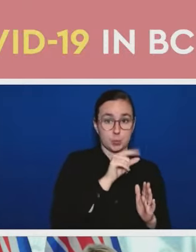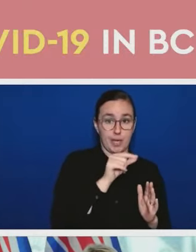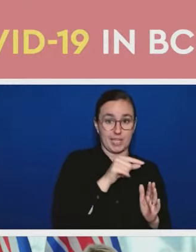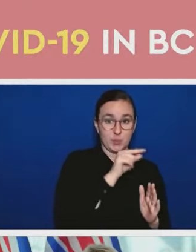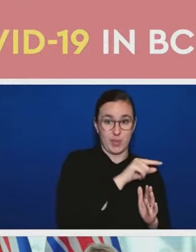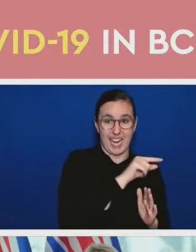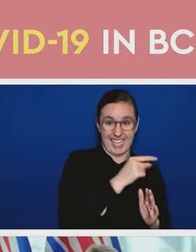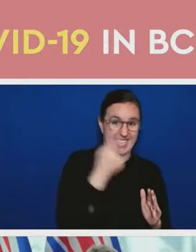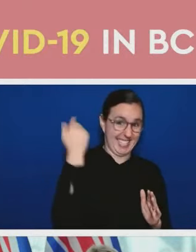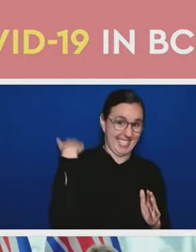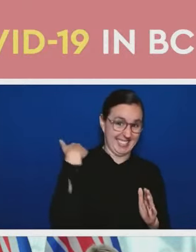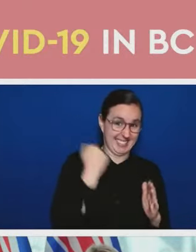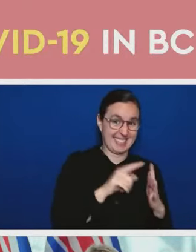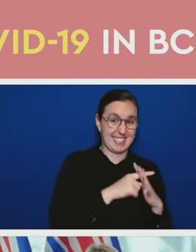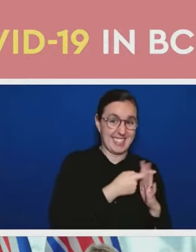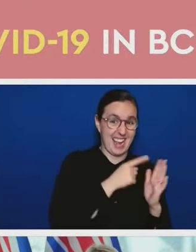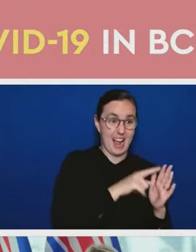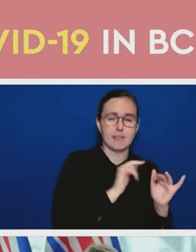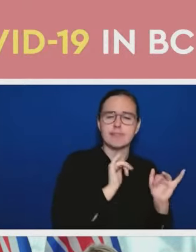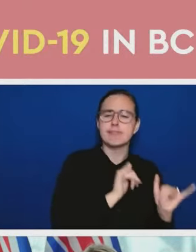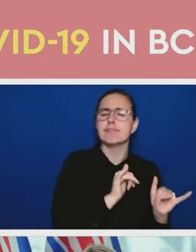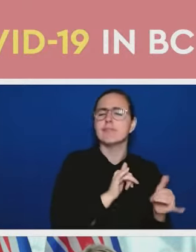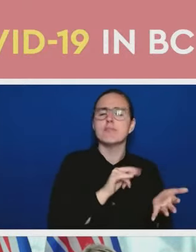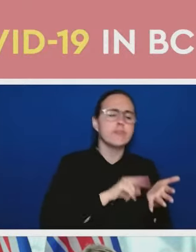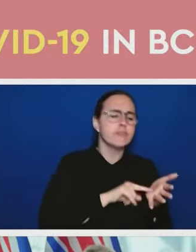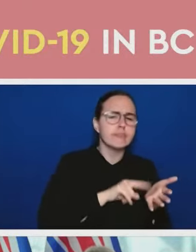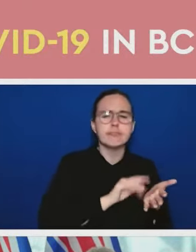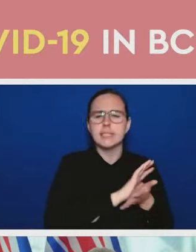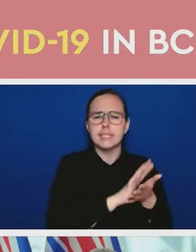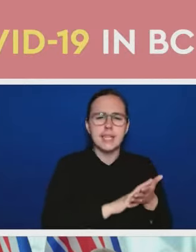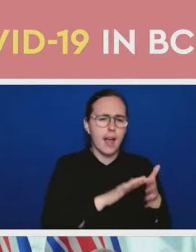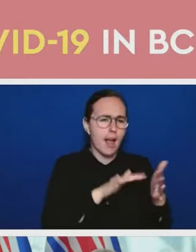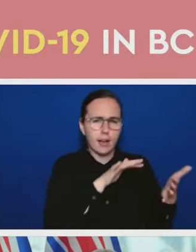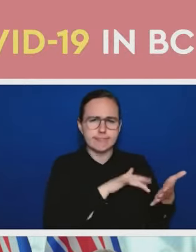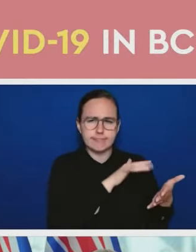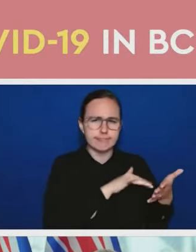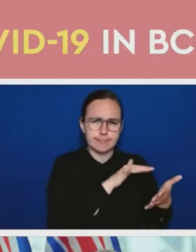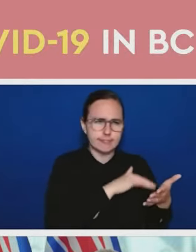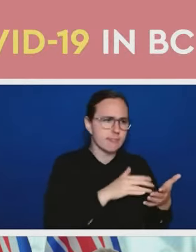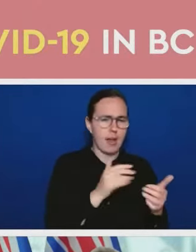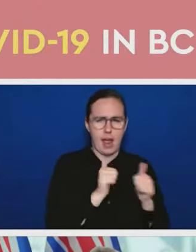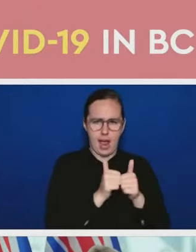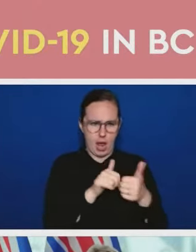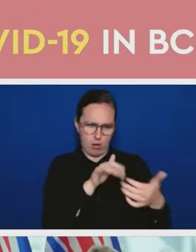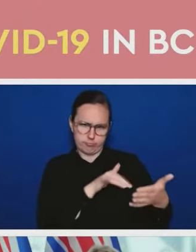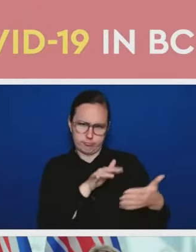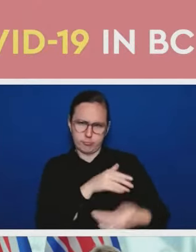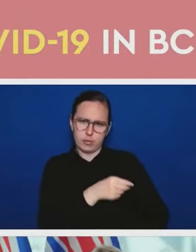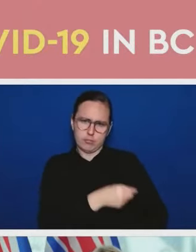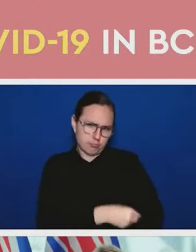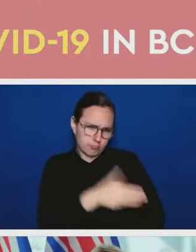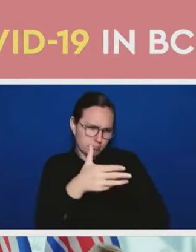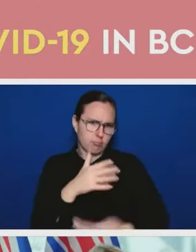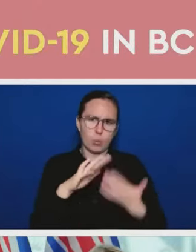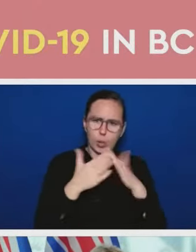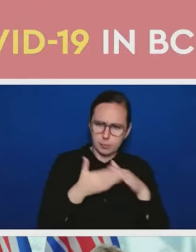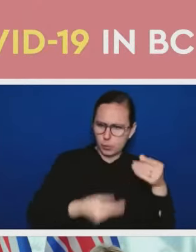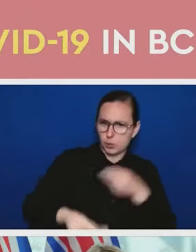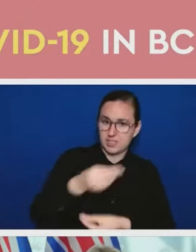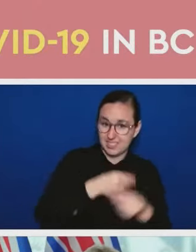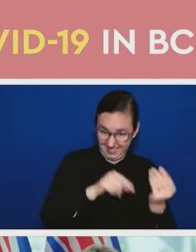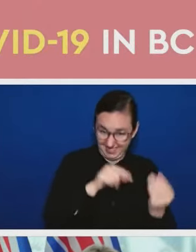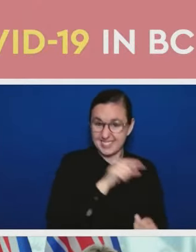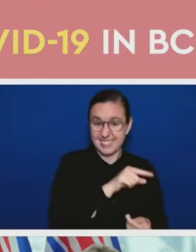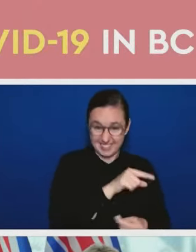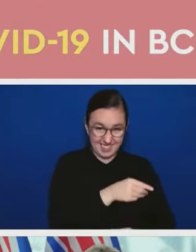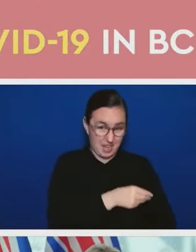help us understand serology and the patterns of infection in our community. So serology data, so that looks at